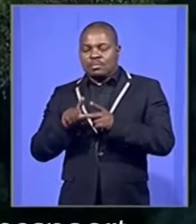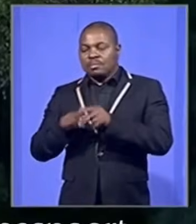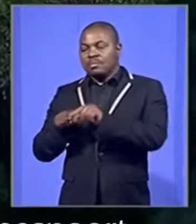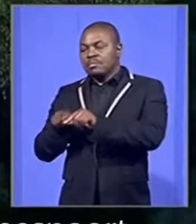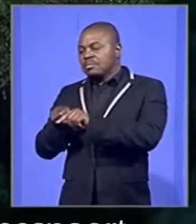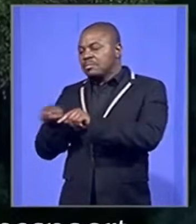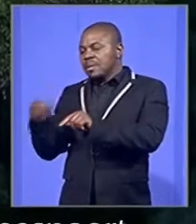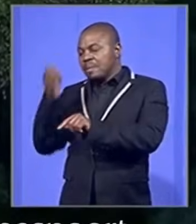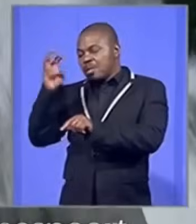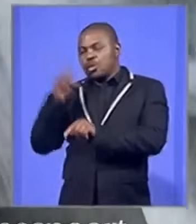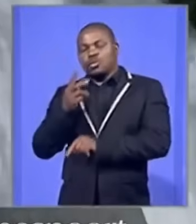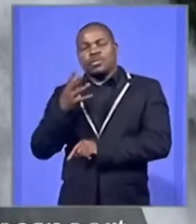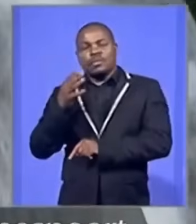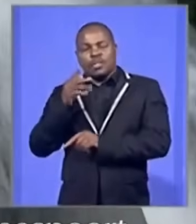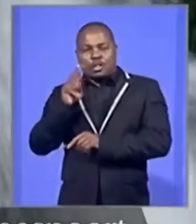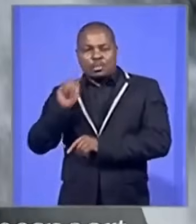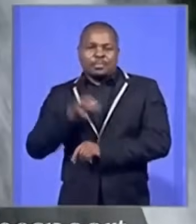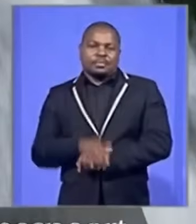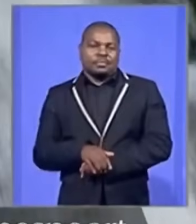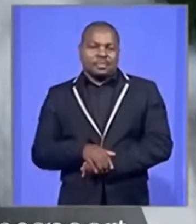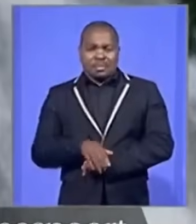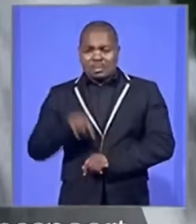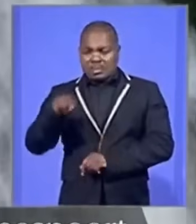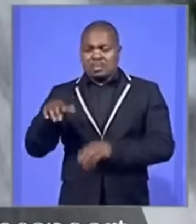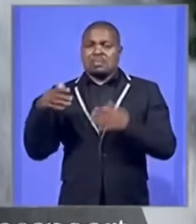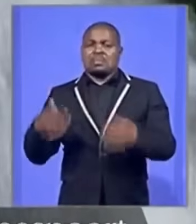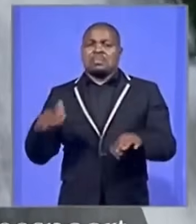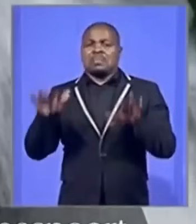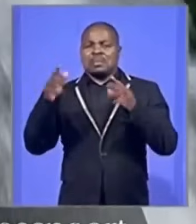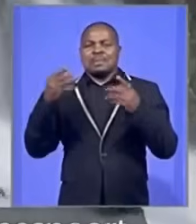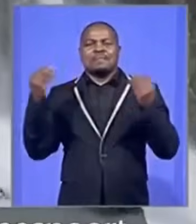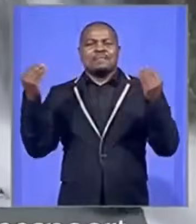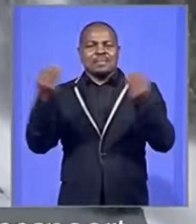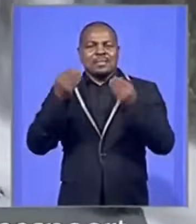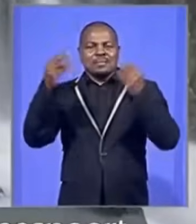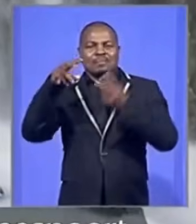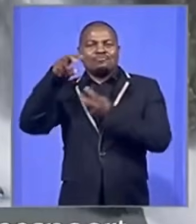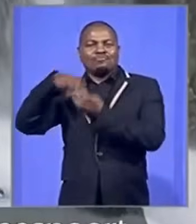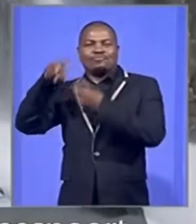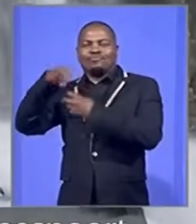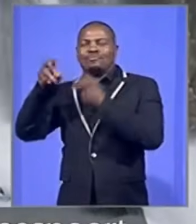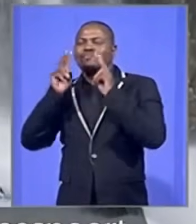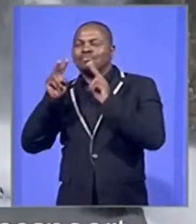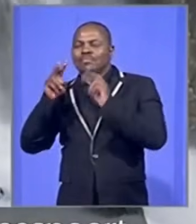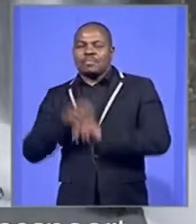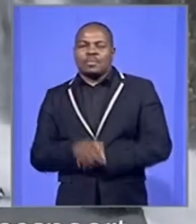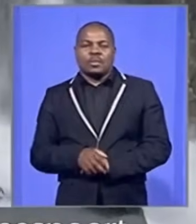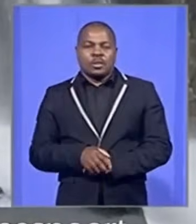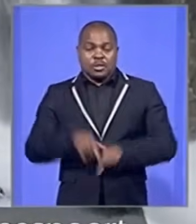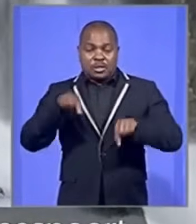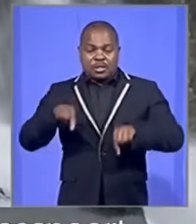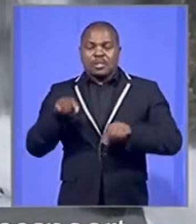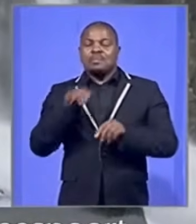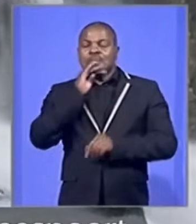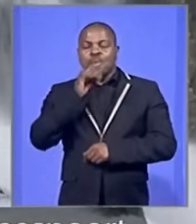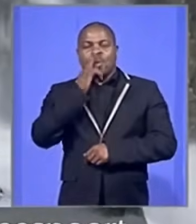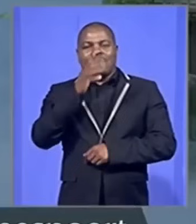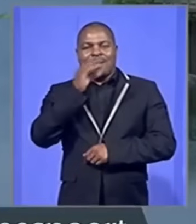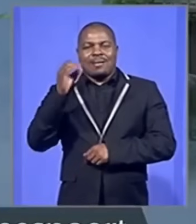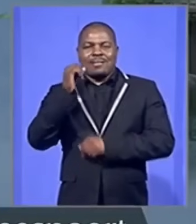go tswa Pretoria e leng se se dirang lefelo le rategang thata la bojanala. Gompieno ke dingwaga di le lekgolo fa e sa